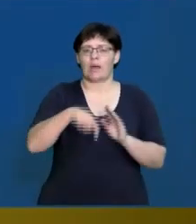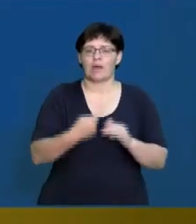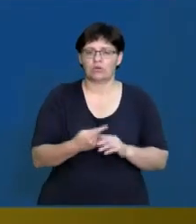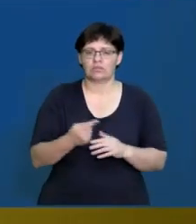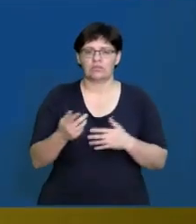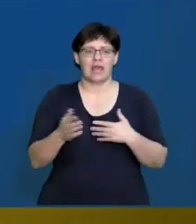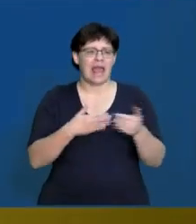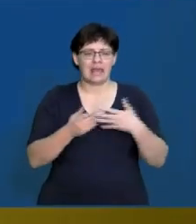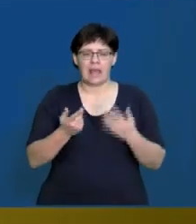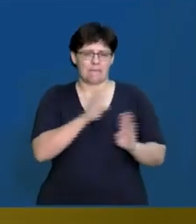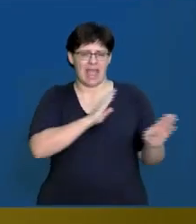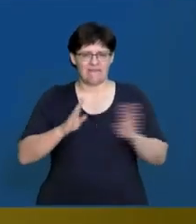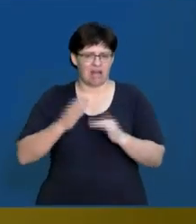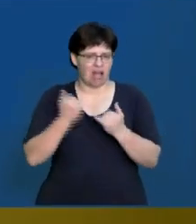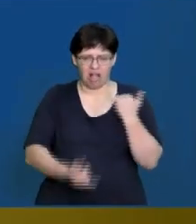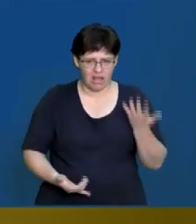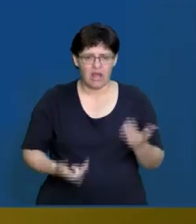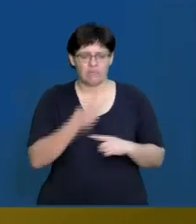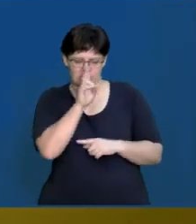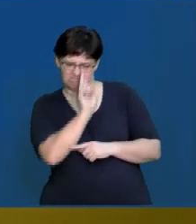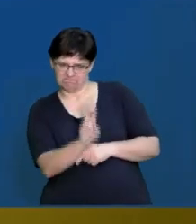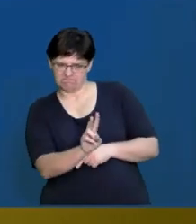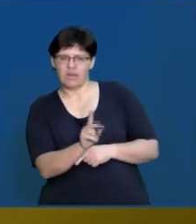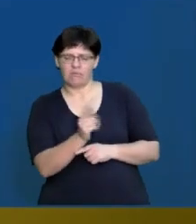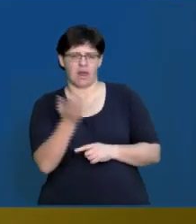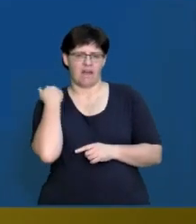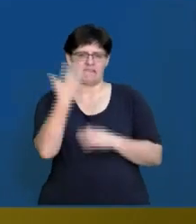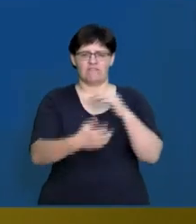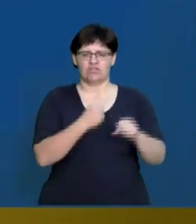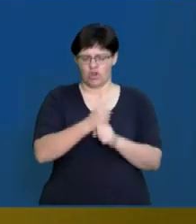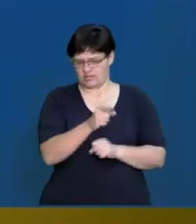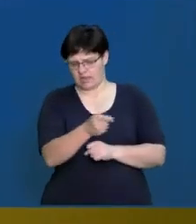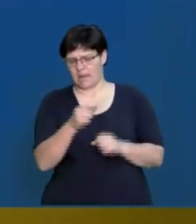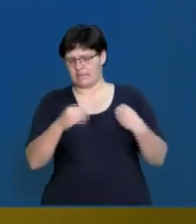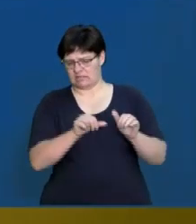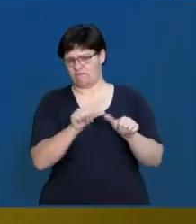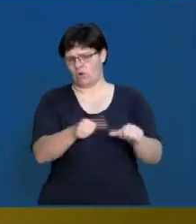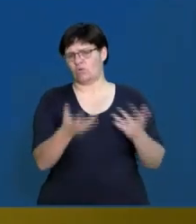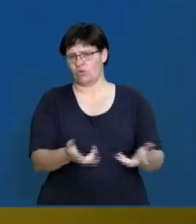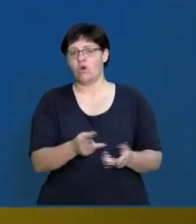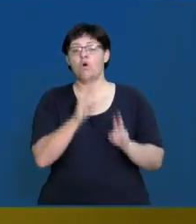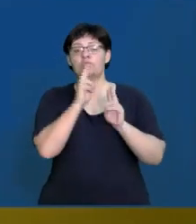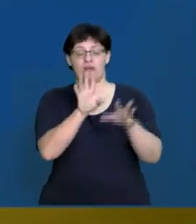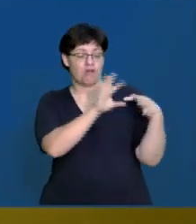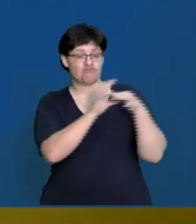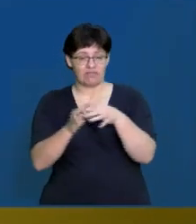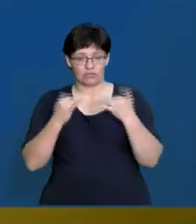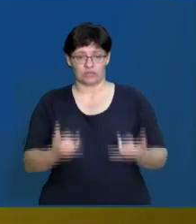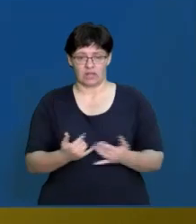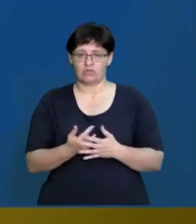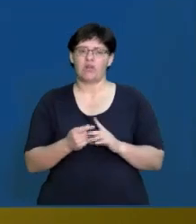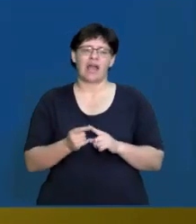example, you can talk about any anti-competitive behavior that you might have noticed in the last 5 years. Remember to keep your